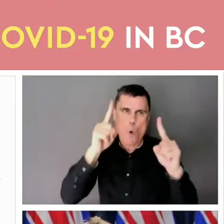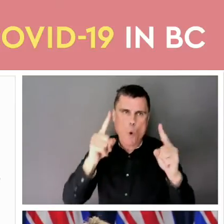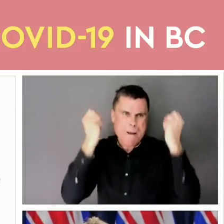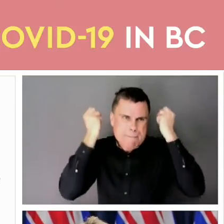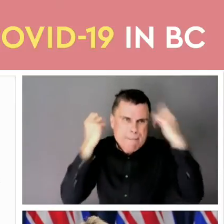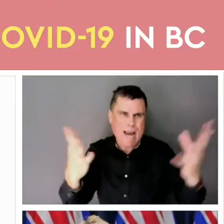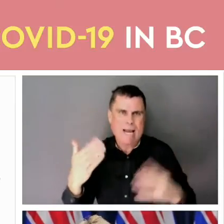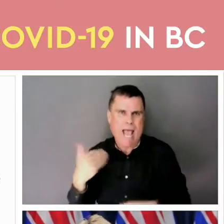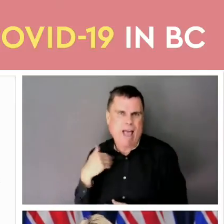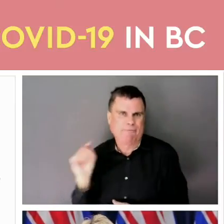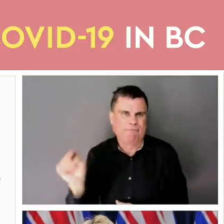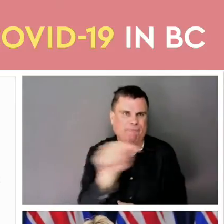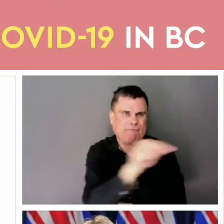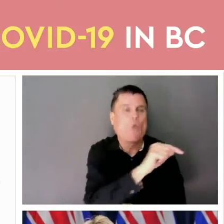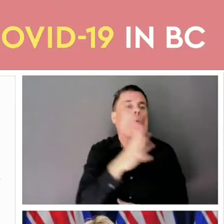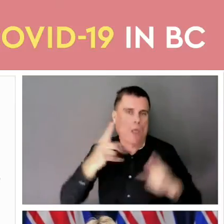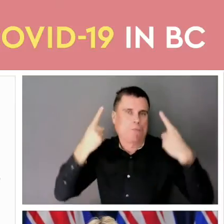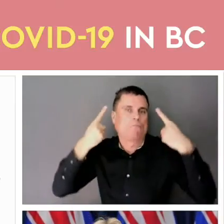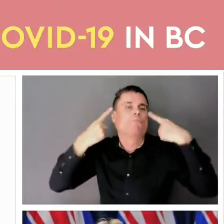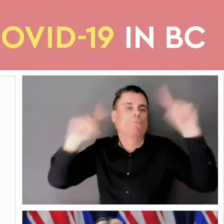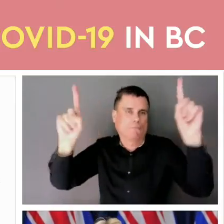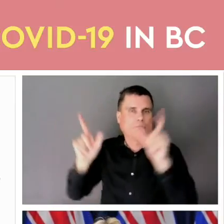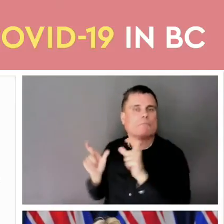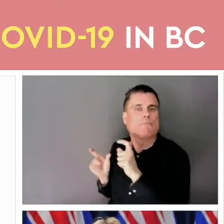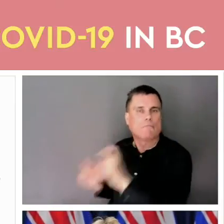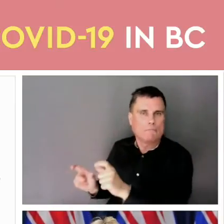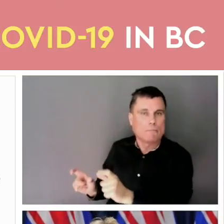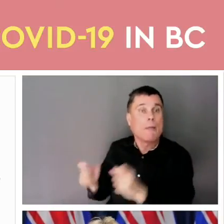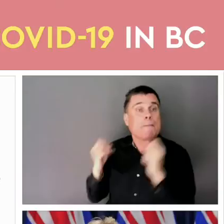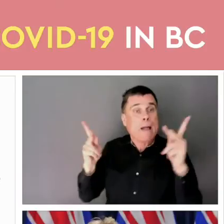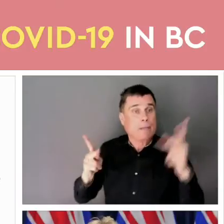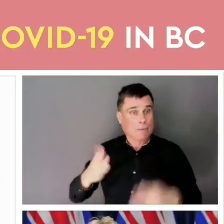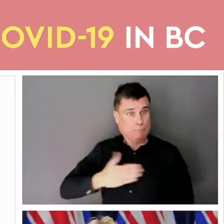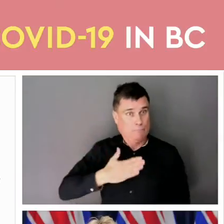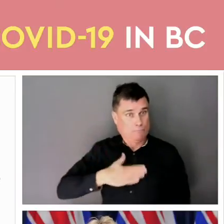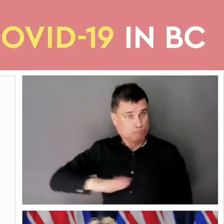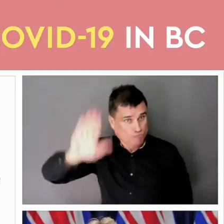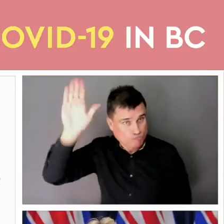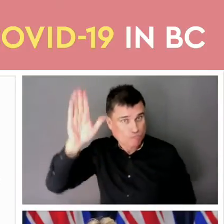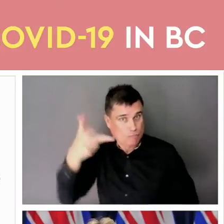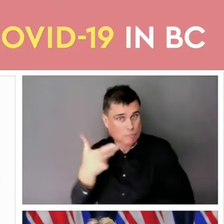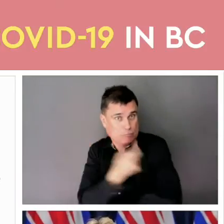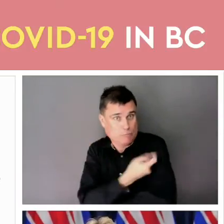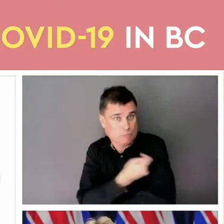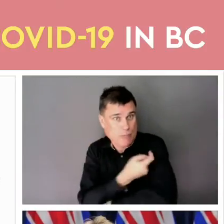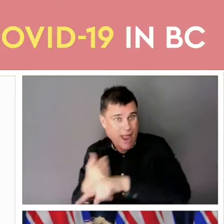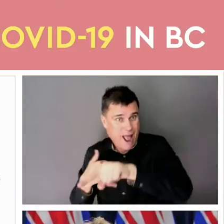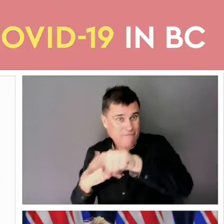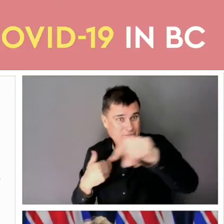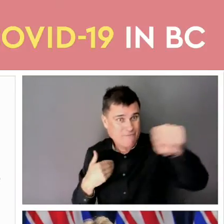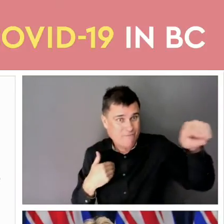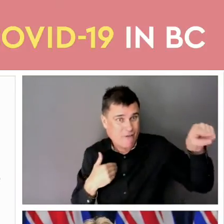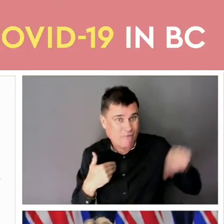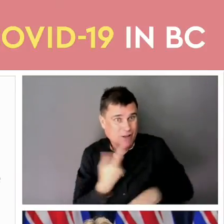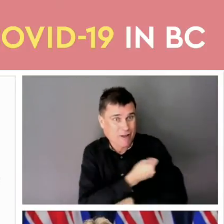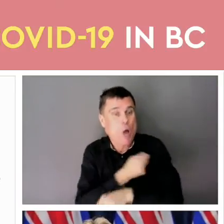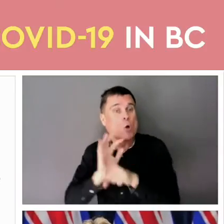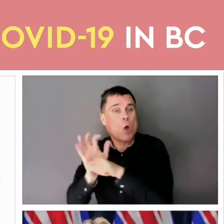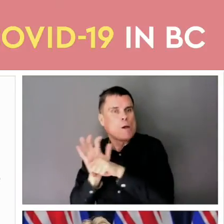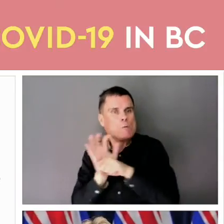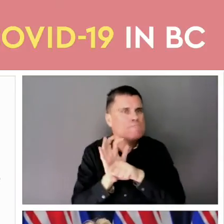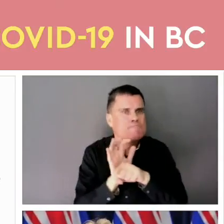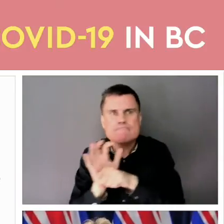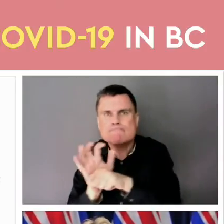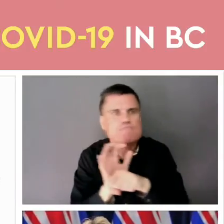COVID-19. And from what we've seen so far, this is something the large majority of people in British Columbia want and are willing to